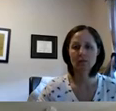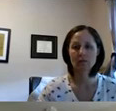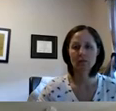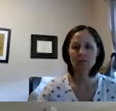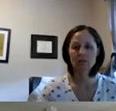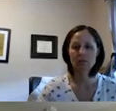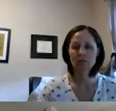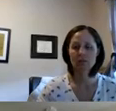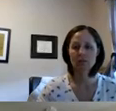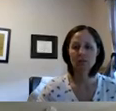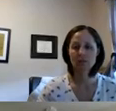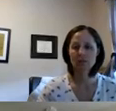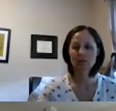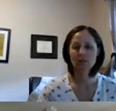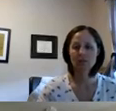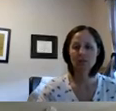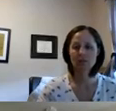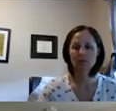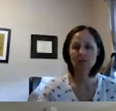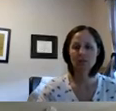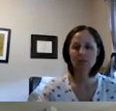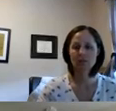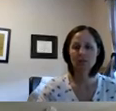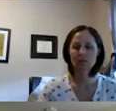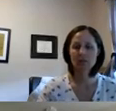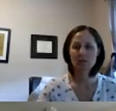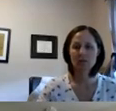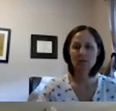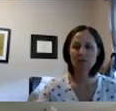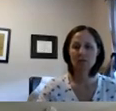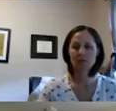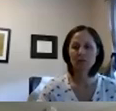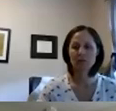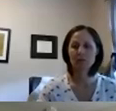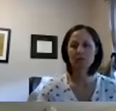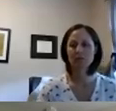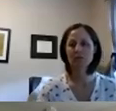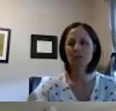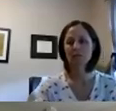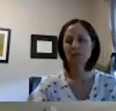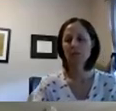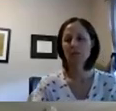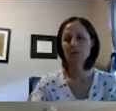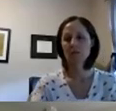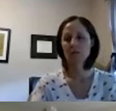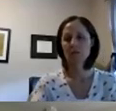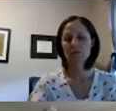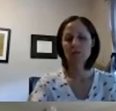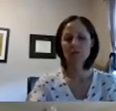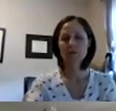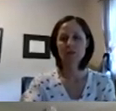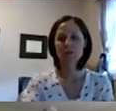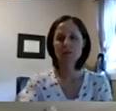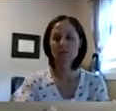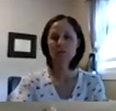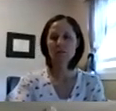Well, thank you, Andrew. And I want to thank Arts South Dakota for having the South Dakota Arts Council on for today's webinar, and also